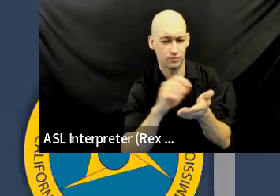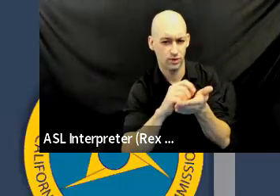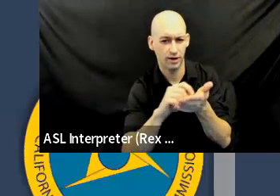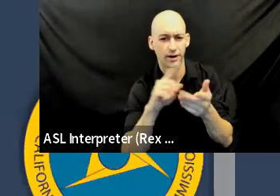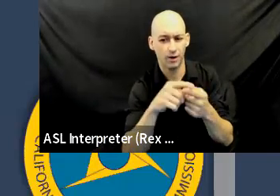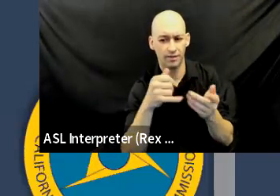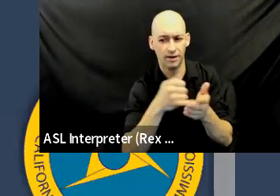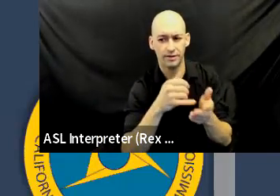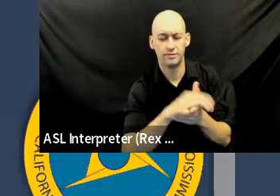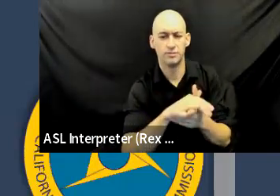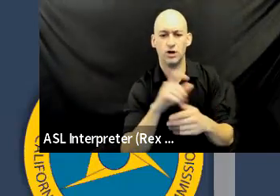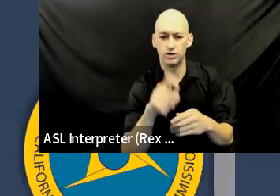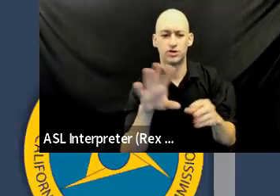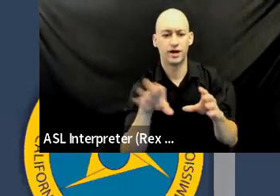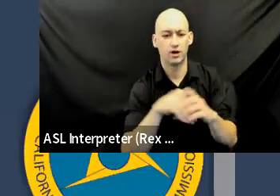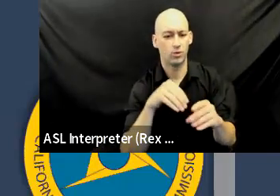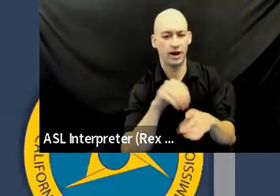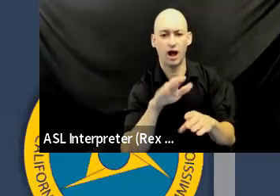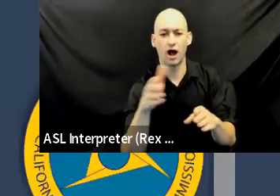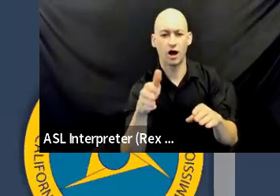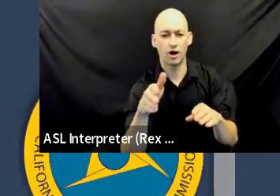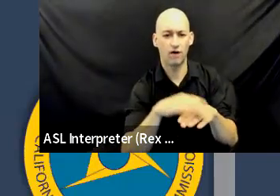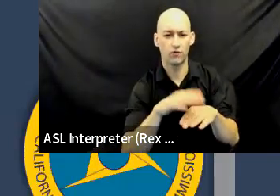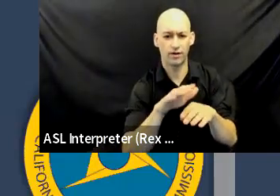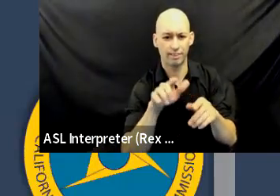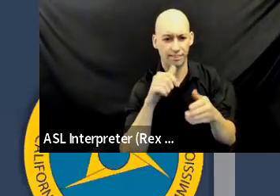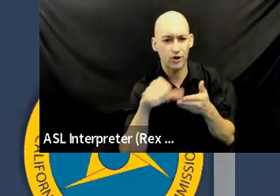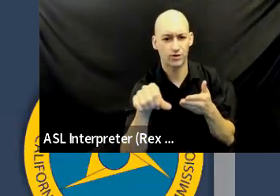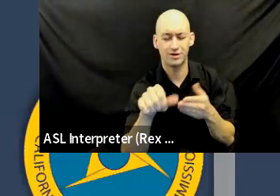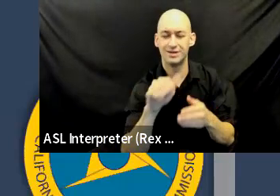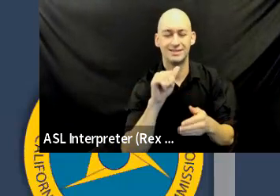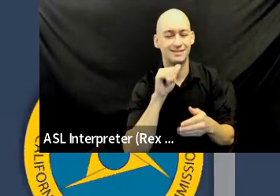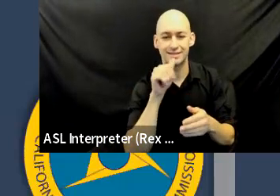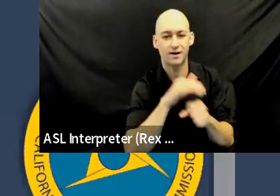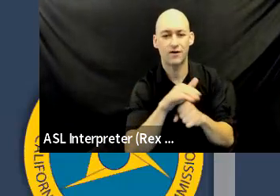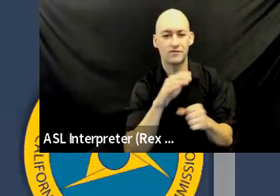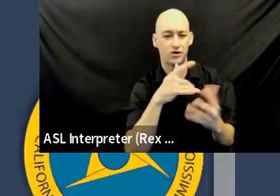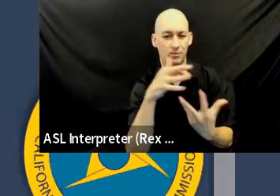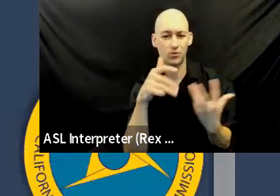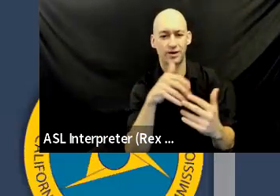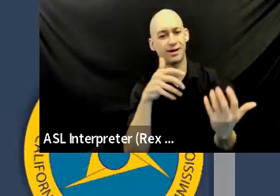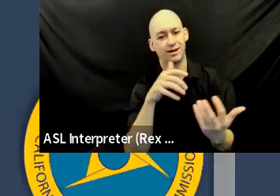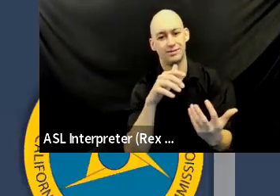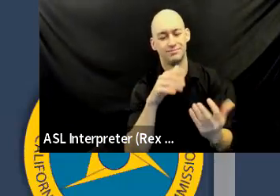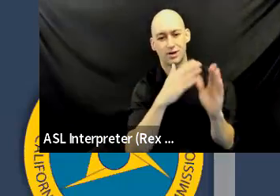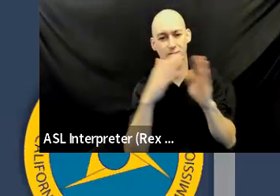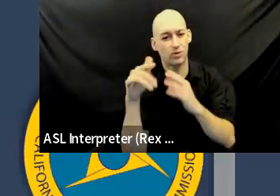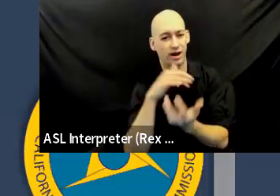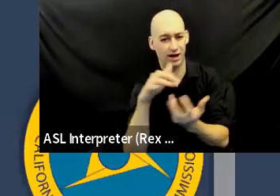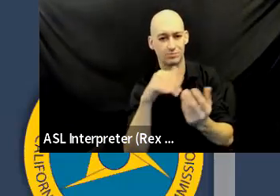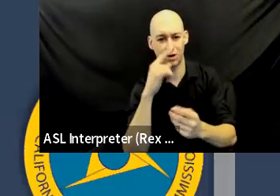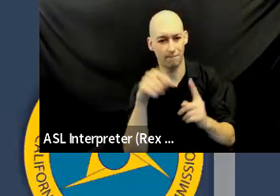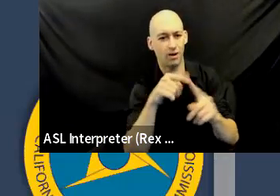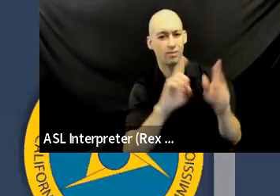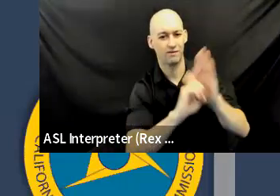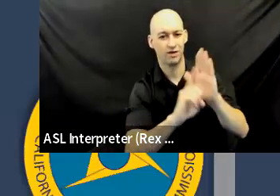a cover letter a statement acknowledging the lack of community engagement within the assessment's development, as well as its